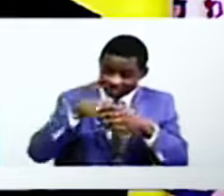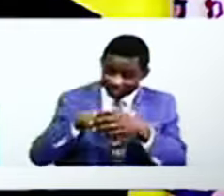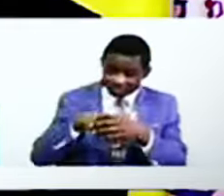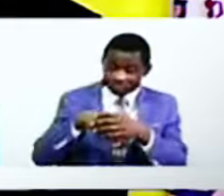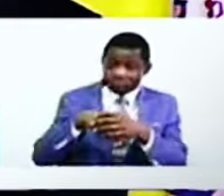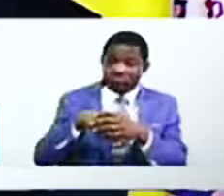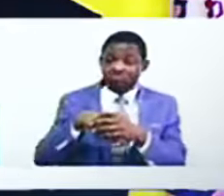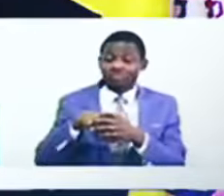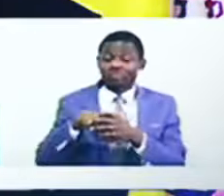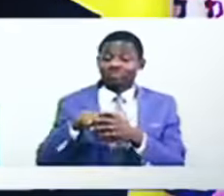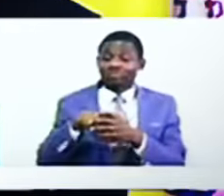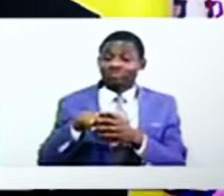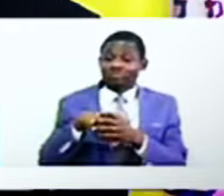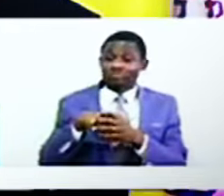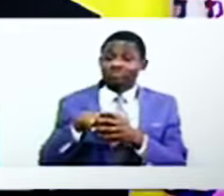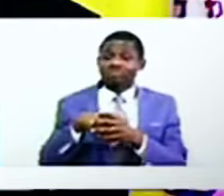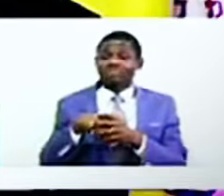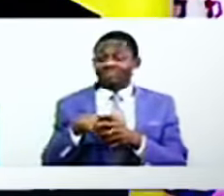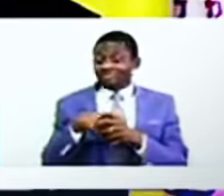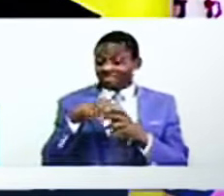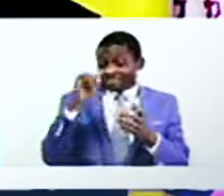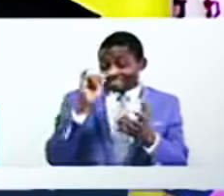it.